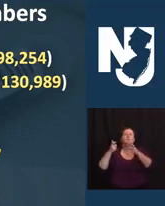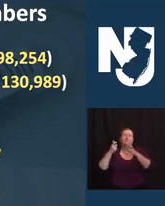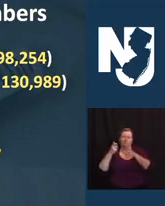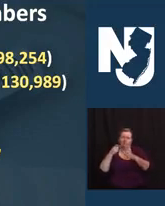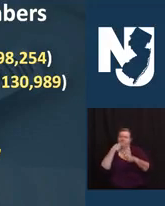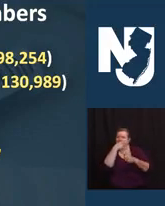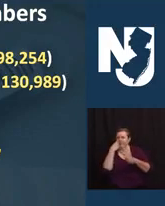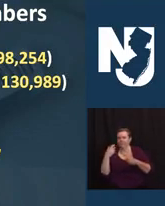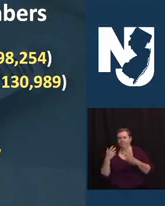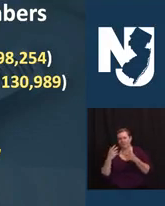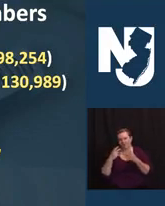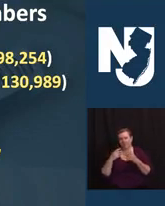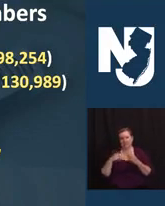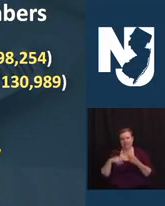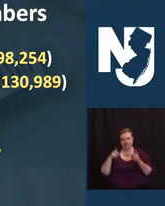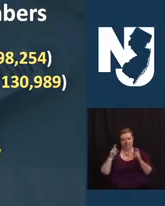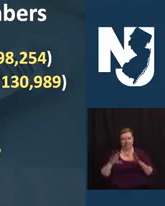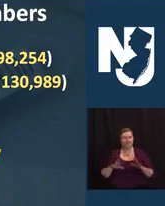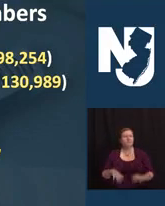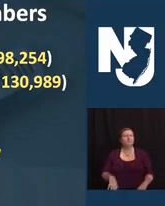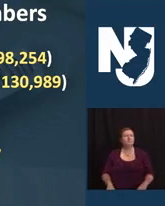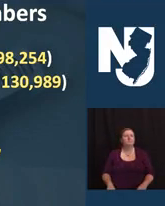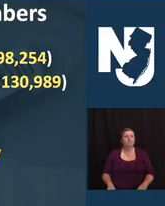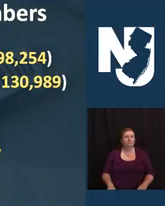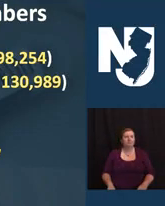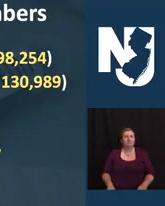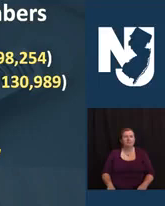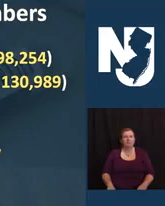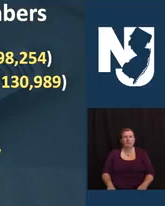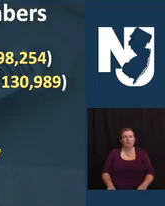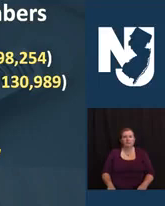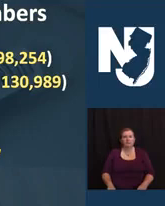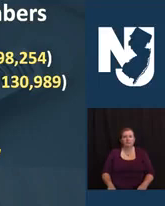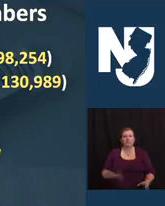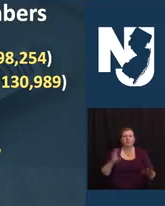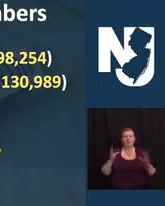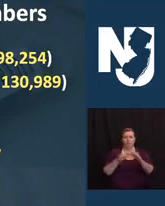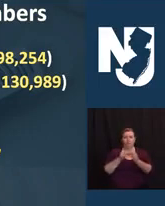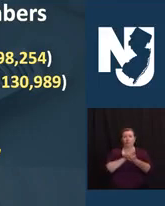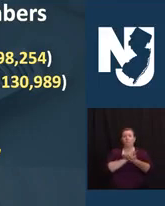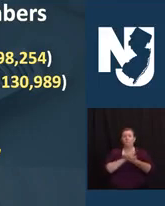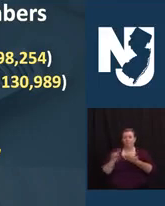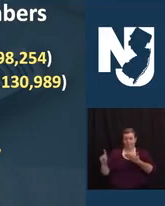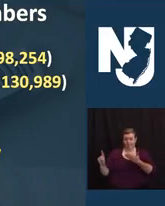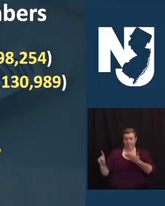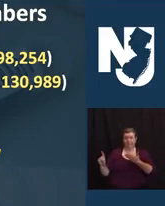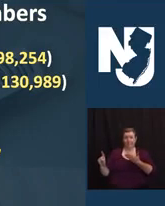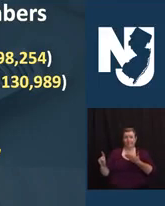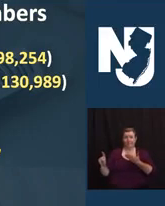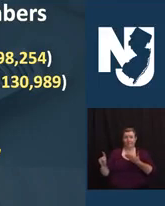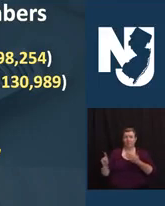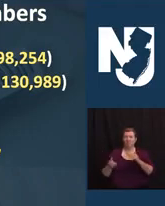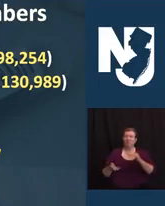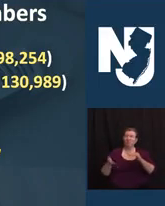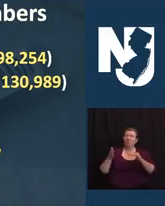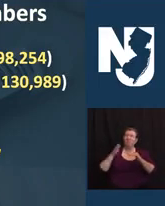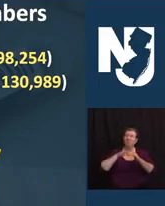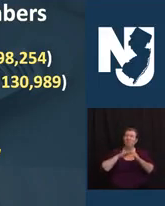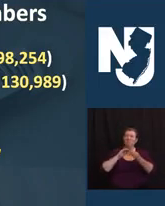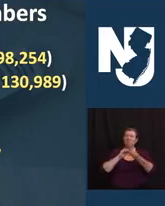positive antigen test results for today. Over the past week, we have seen an increase in cases, an average